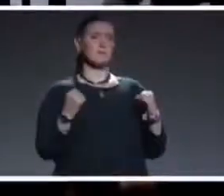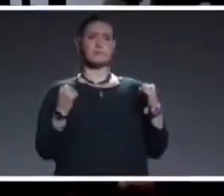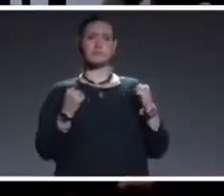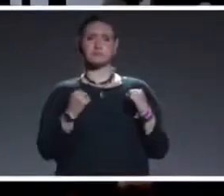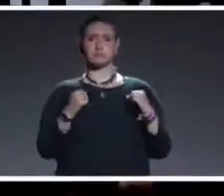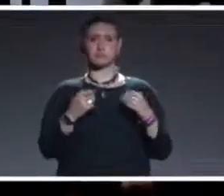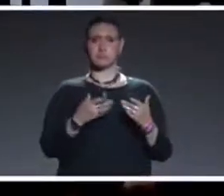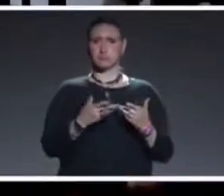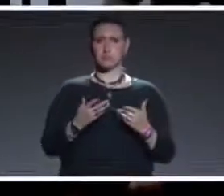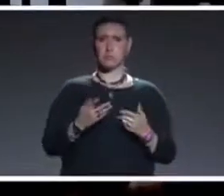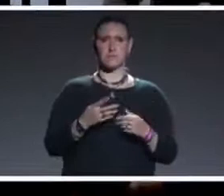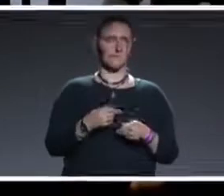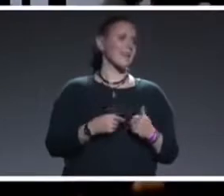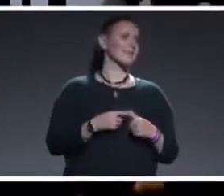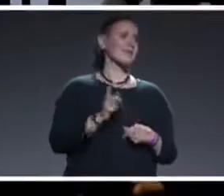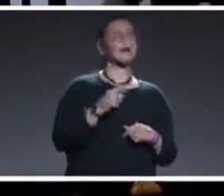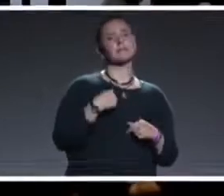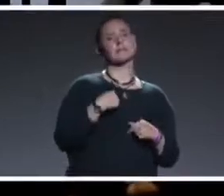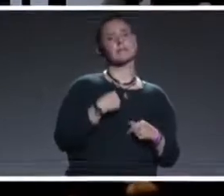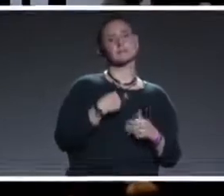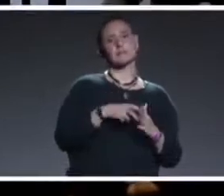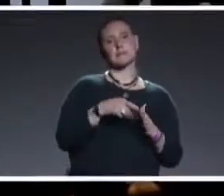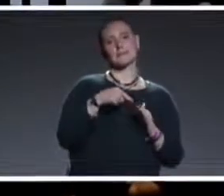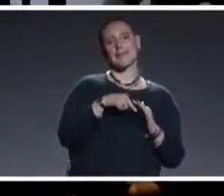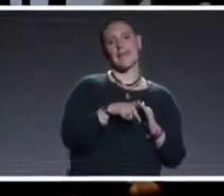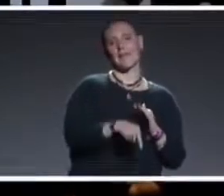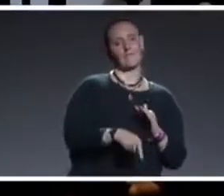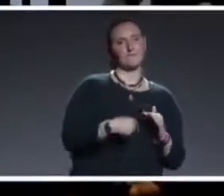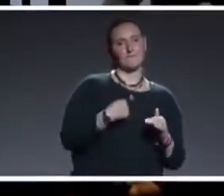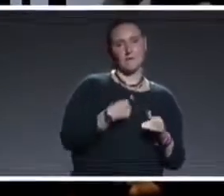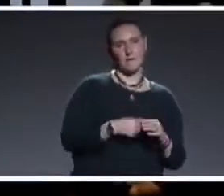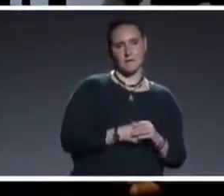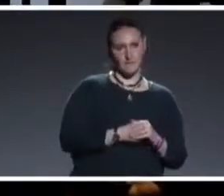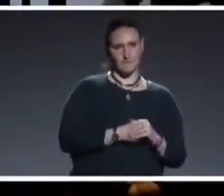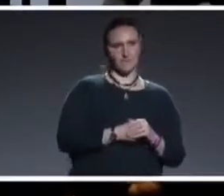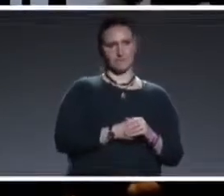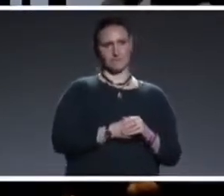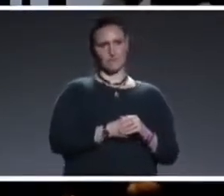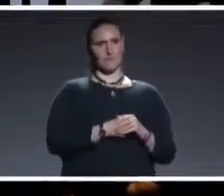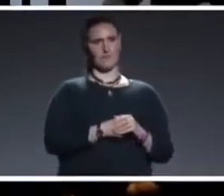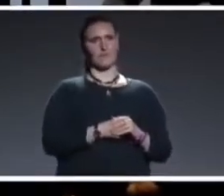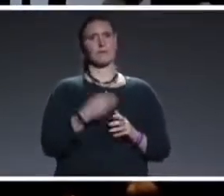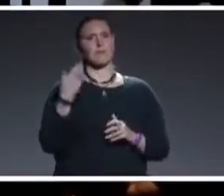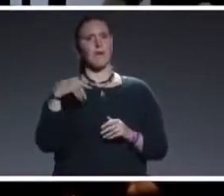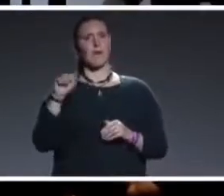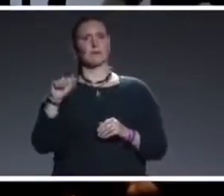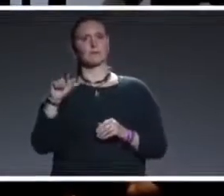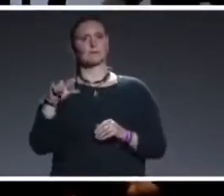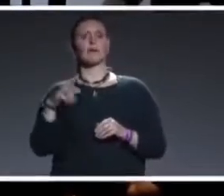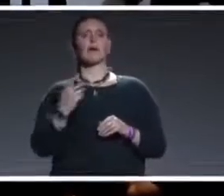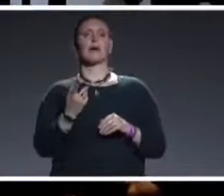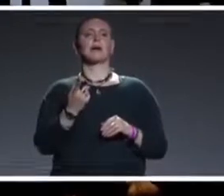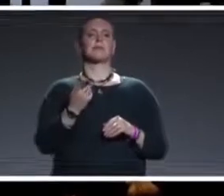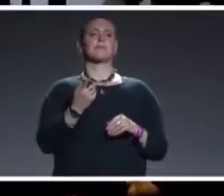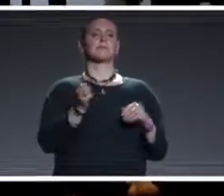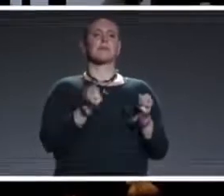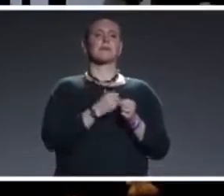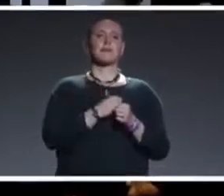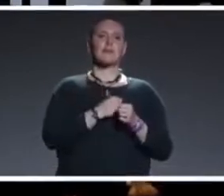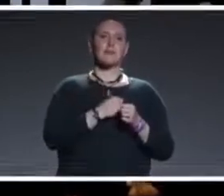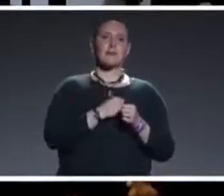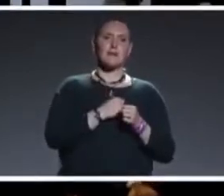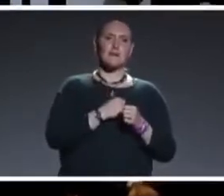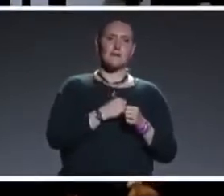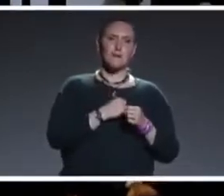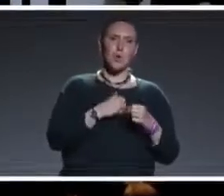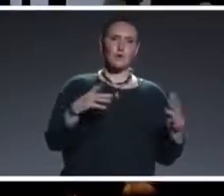Mm-hmm. It goes much deeper than that. Yeah? The actual Grace Slick performed